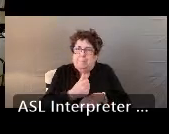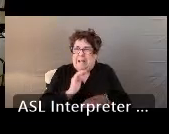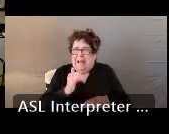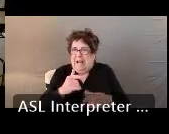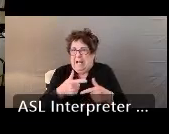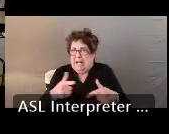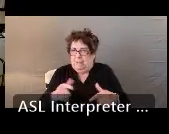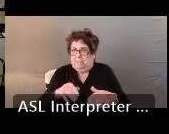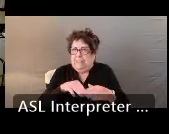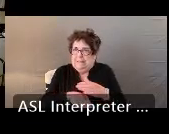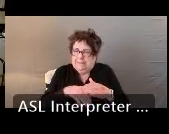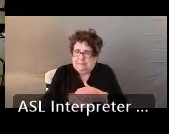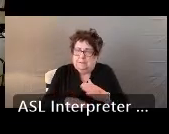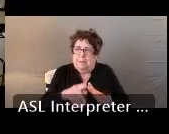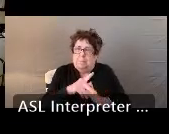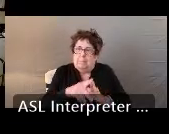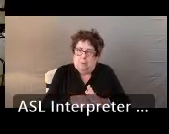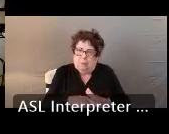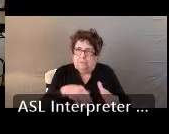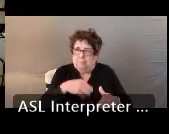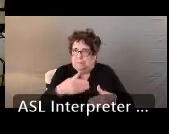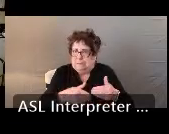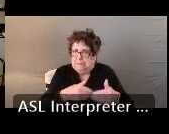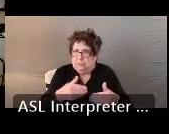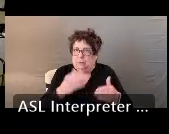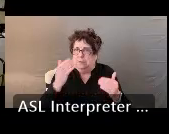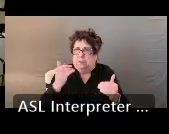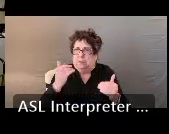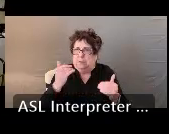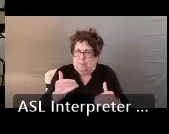procedures, and expectations, throughout the enterprise,